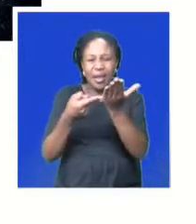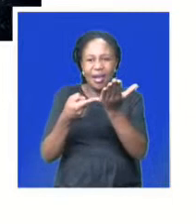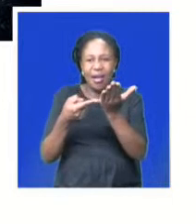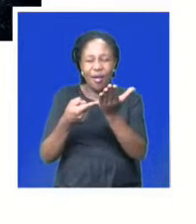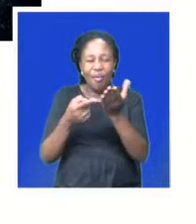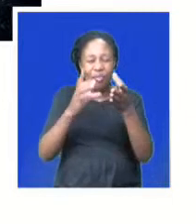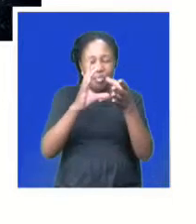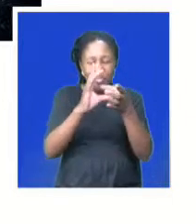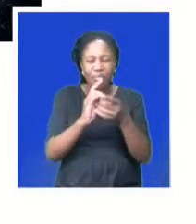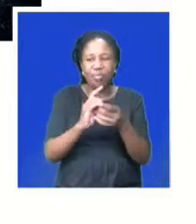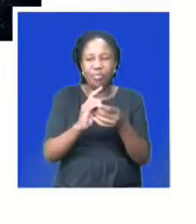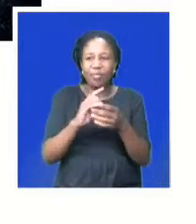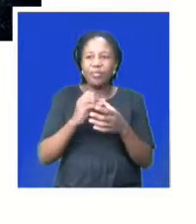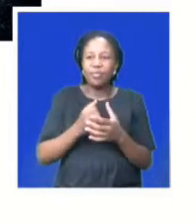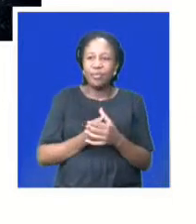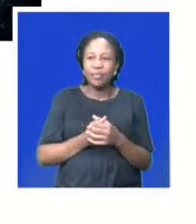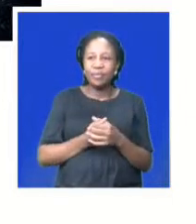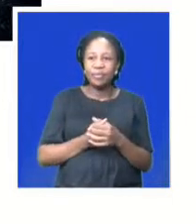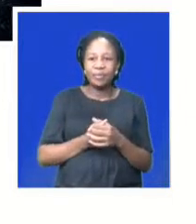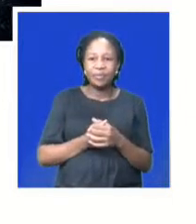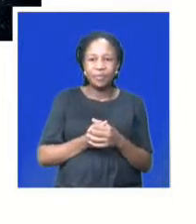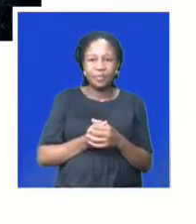settlements. We see this one.